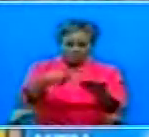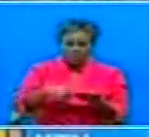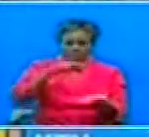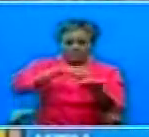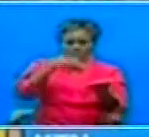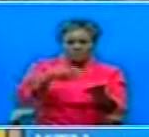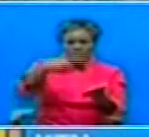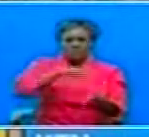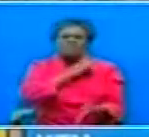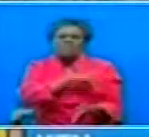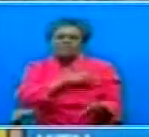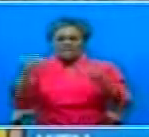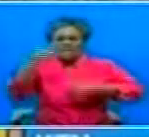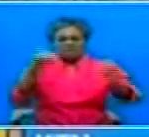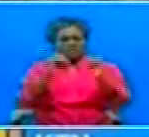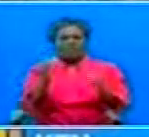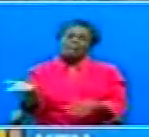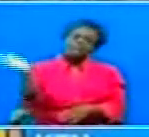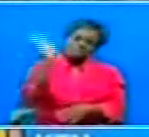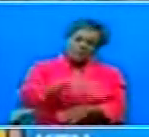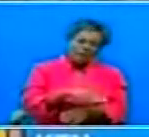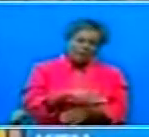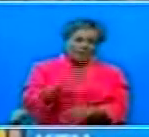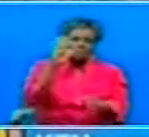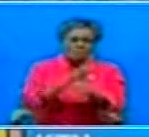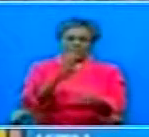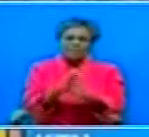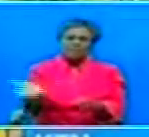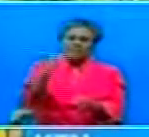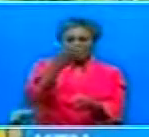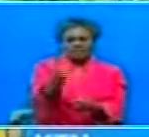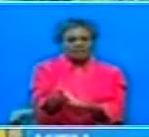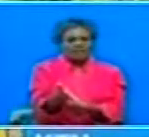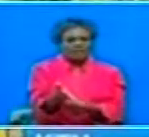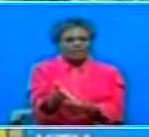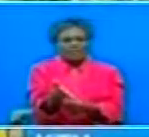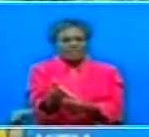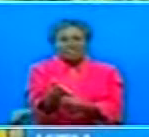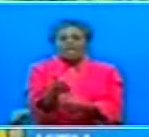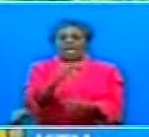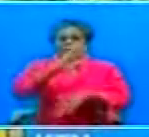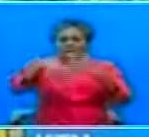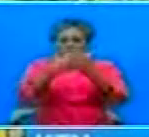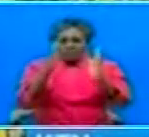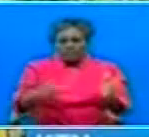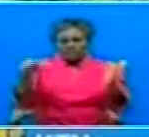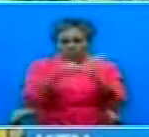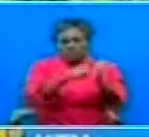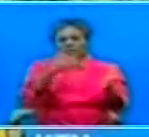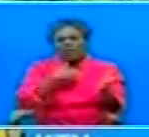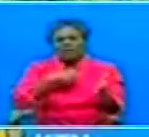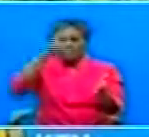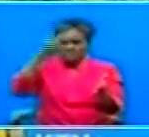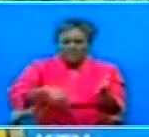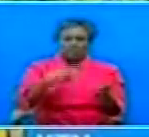mean that we are fearing elections. If we go back there, most of us will be back here again. I'm sure everybody has their own problems. But unless we talk,